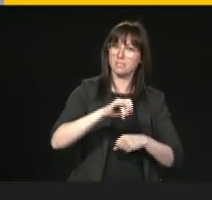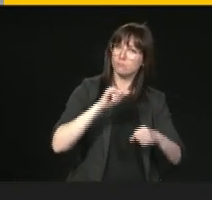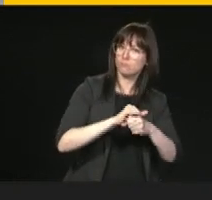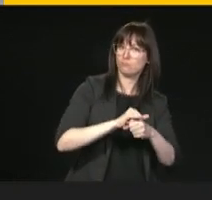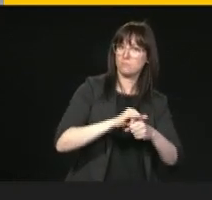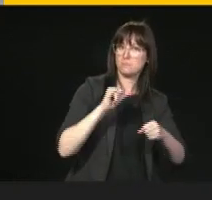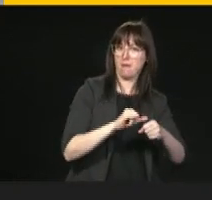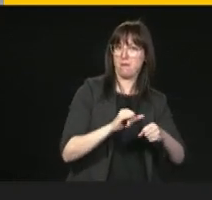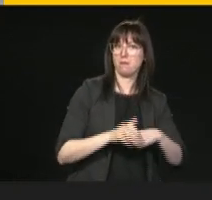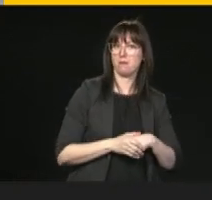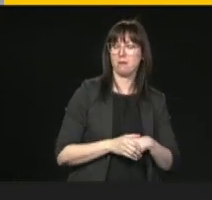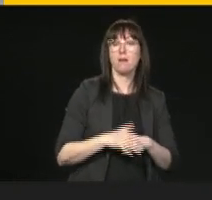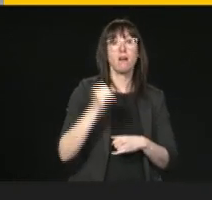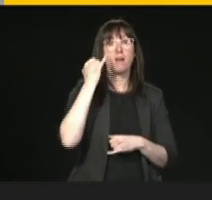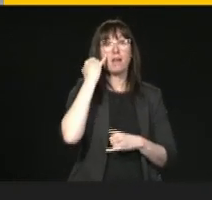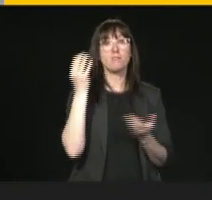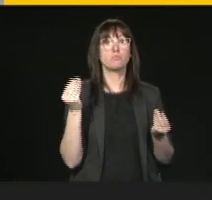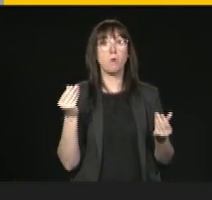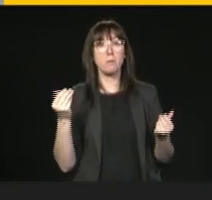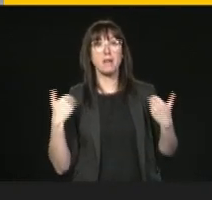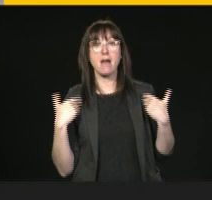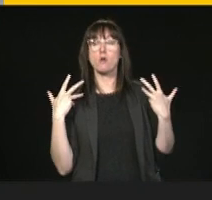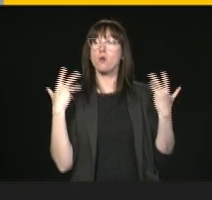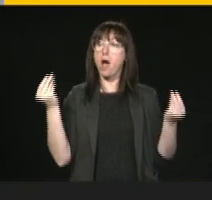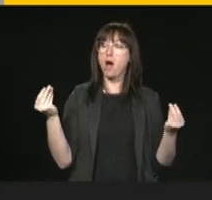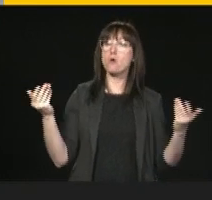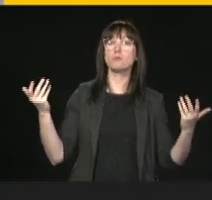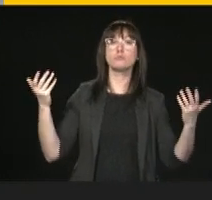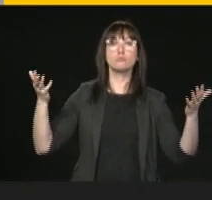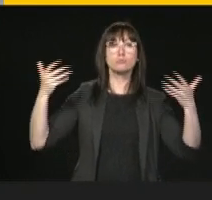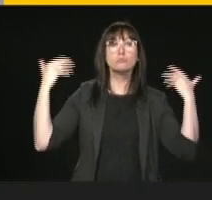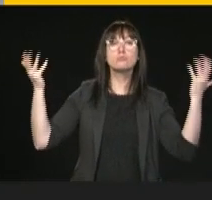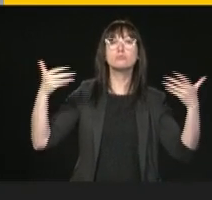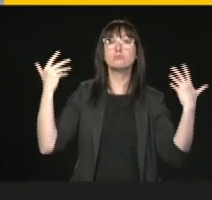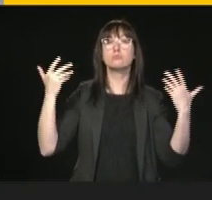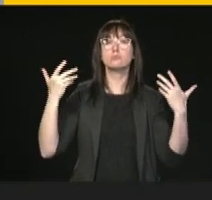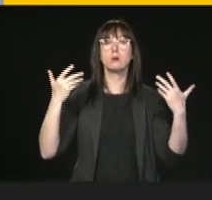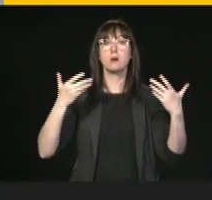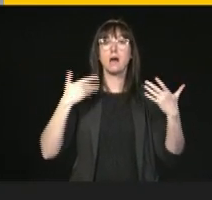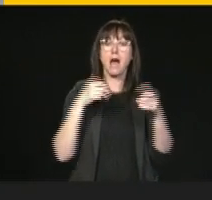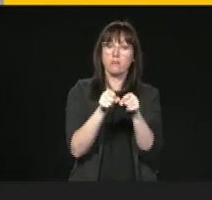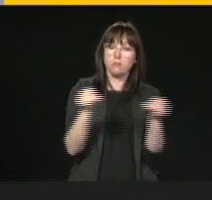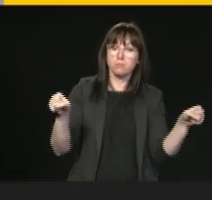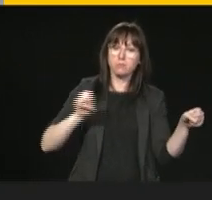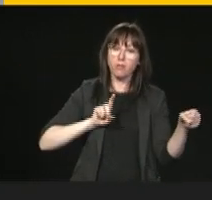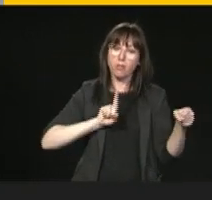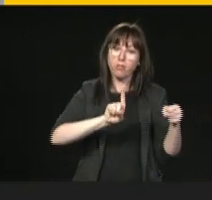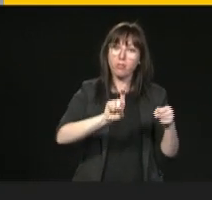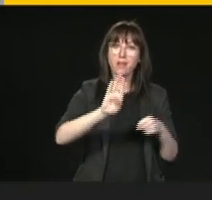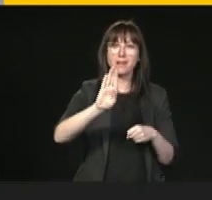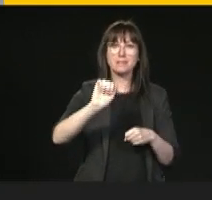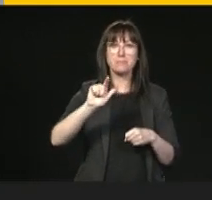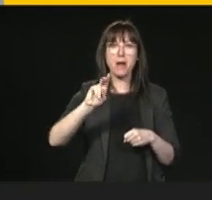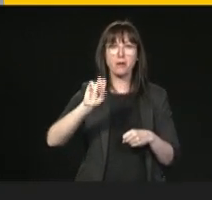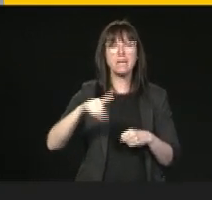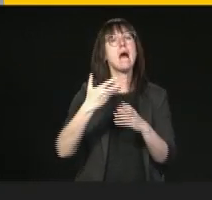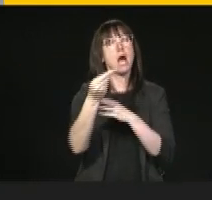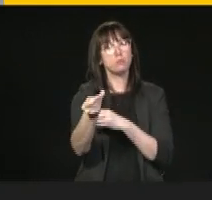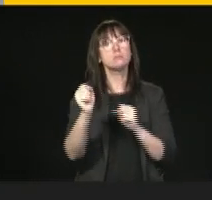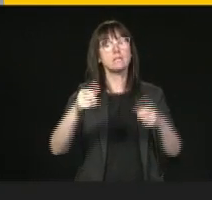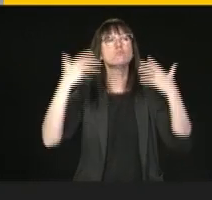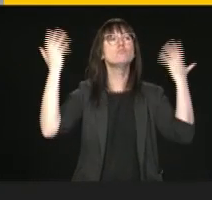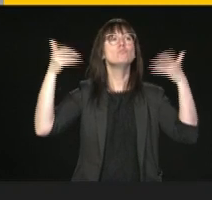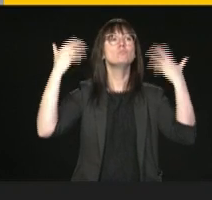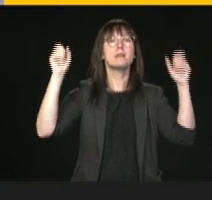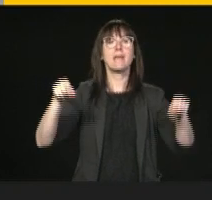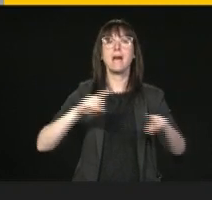fresh air and you have a balcony or your backyard, yes, you can go out there, but that's it. No bike rides, no